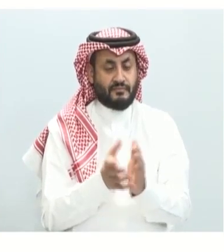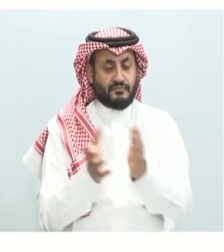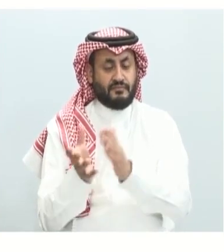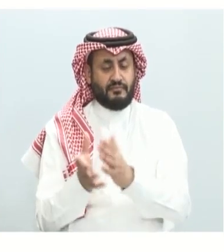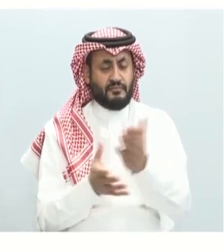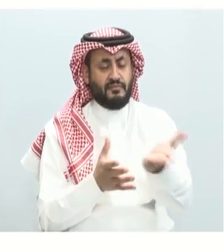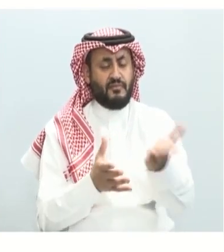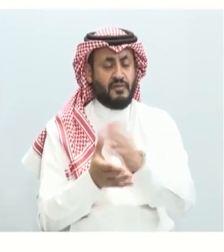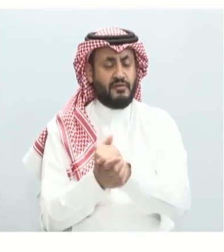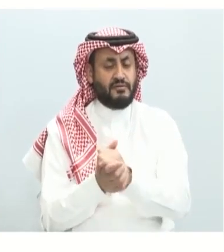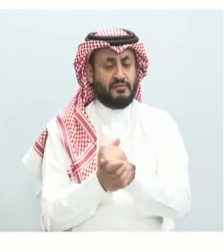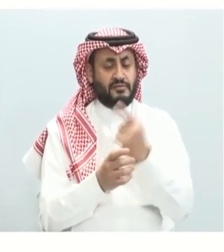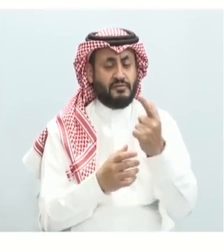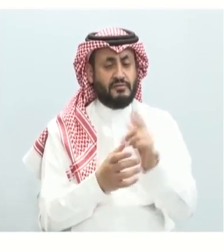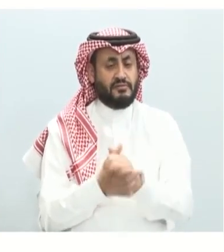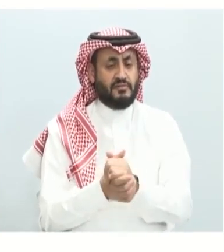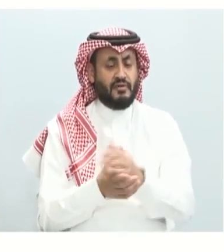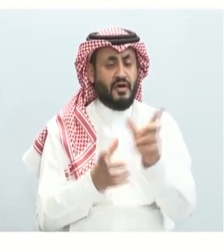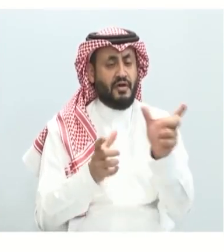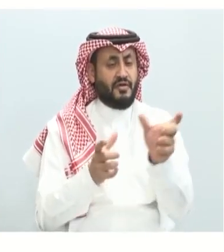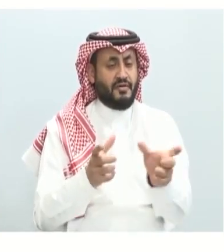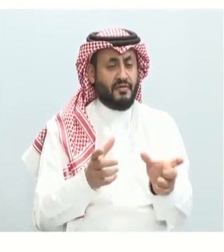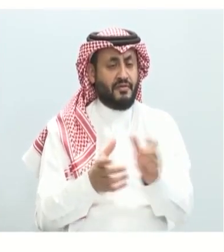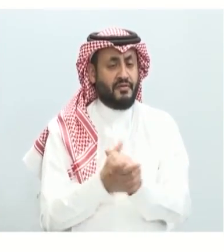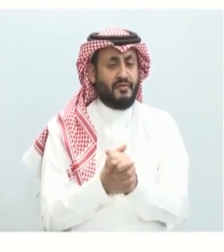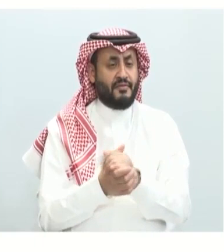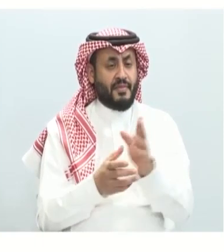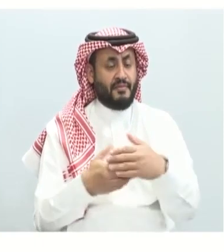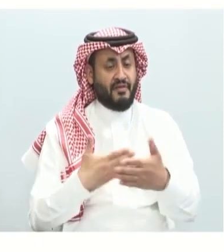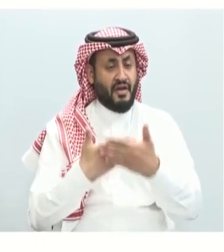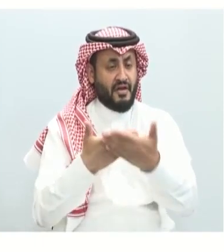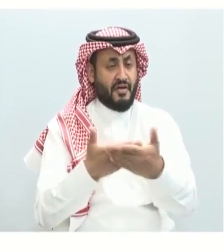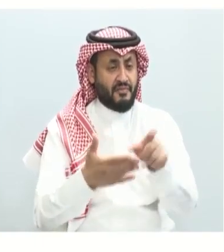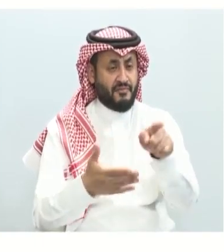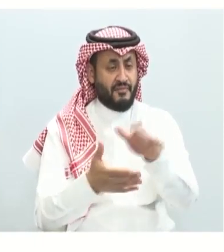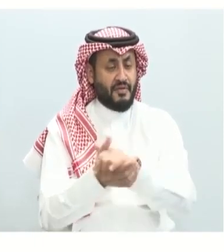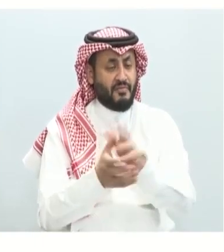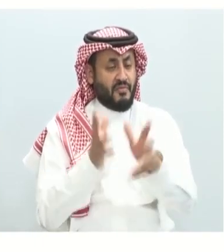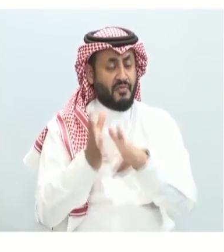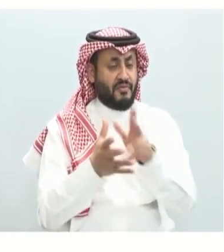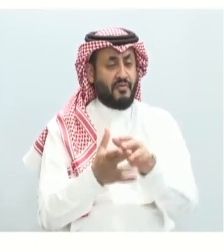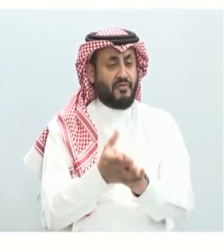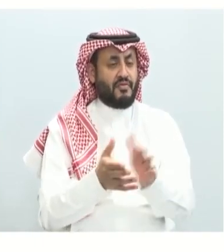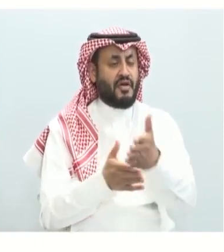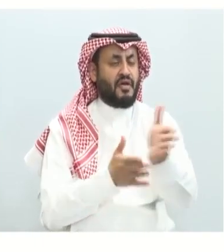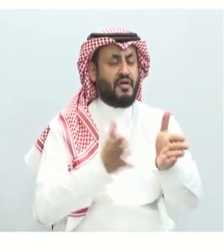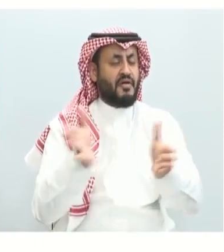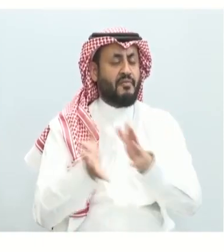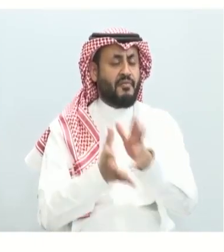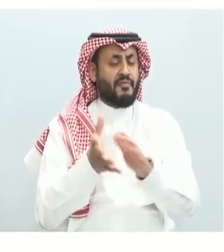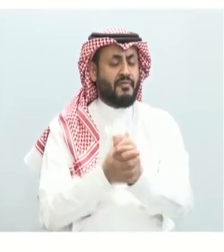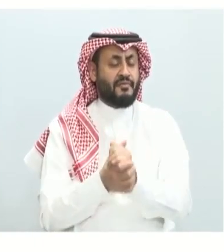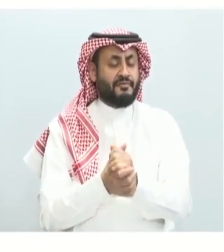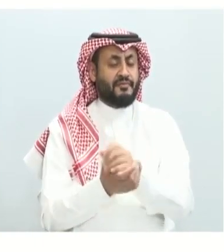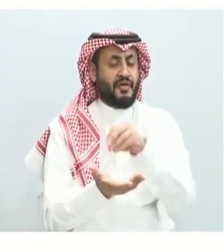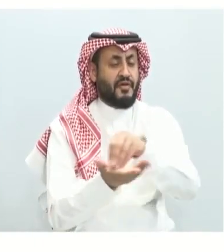said here we have a couple phrases that can help you when you're talking about or when you're describing or when